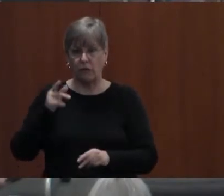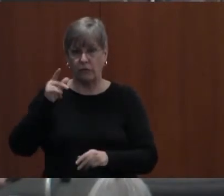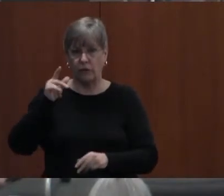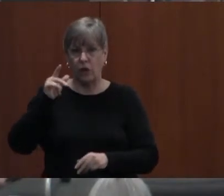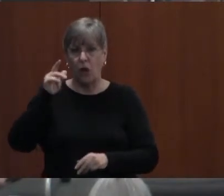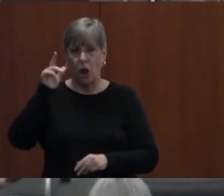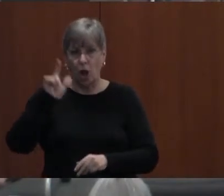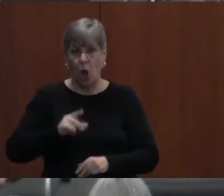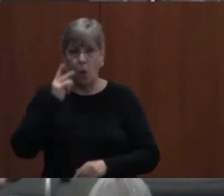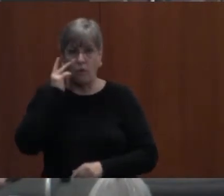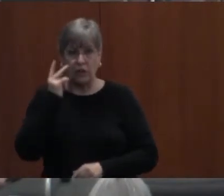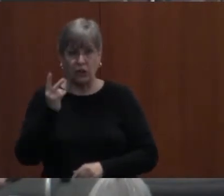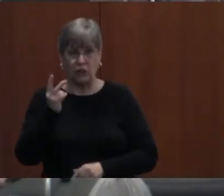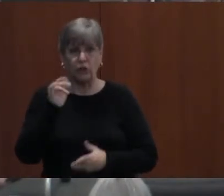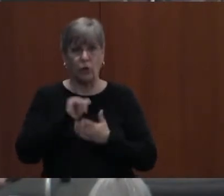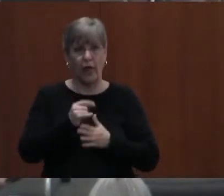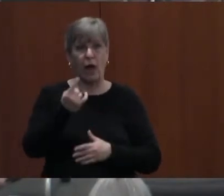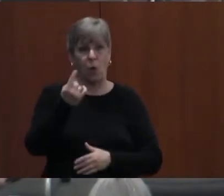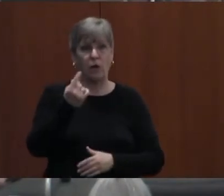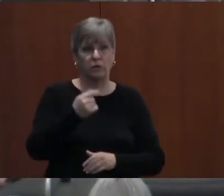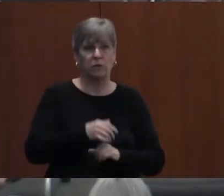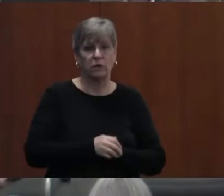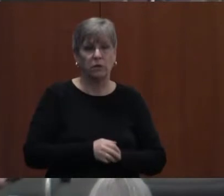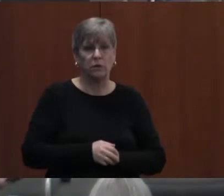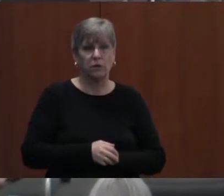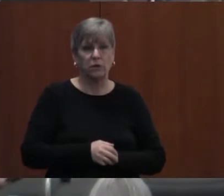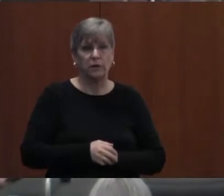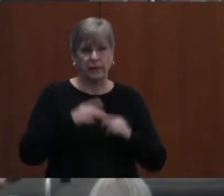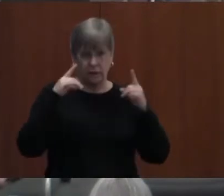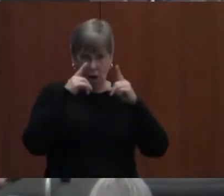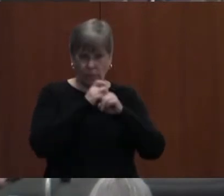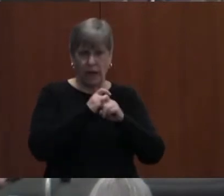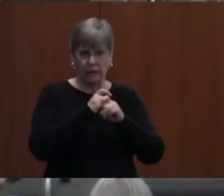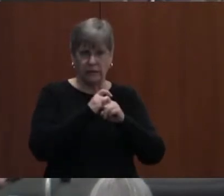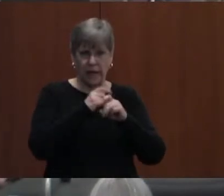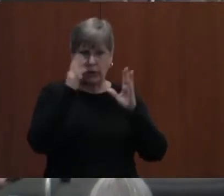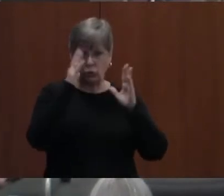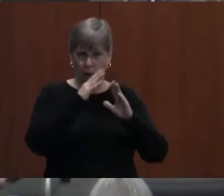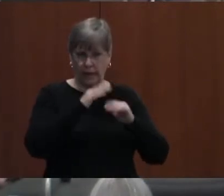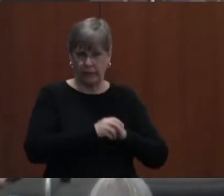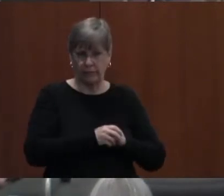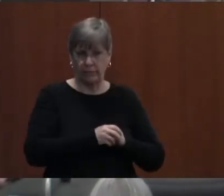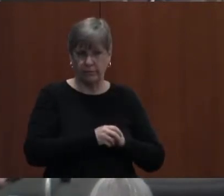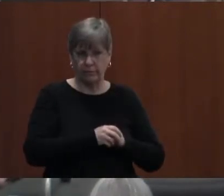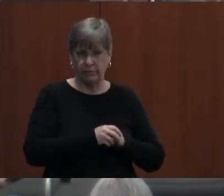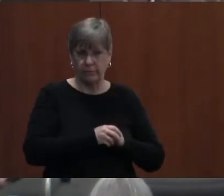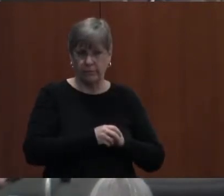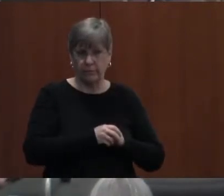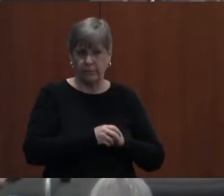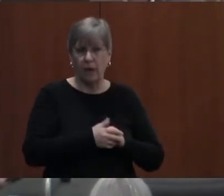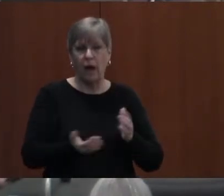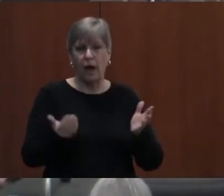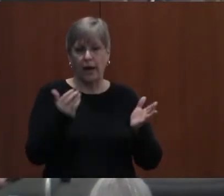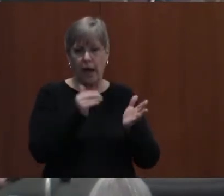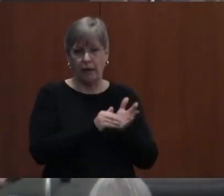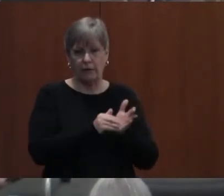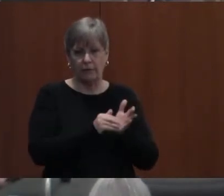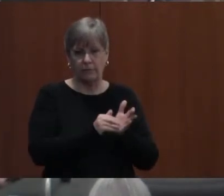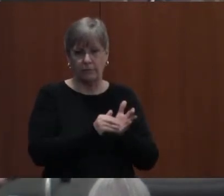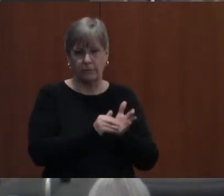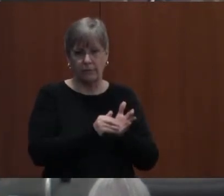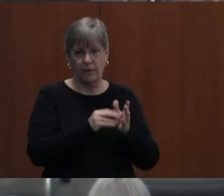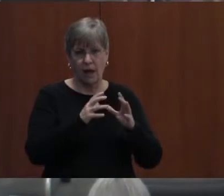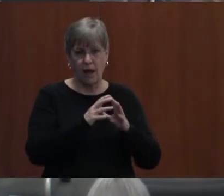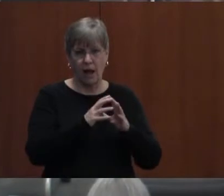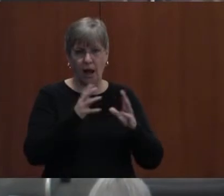vision. So that one is complex and troubling. And again, there's a lot of